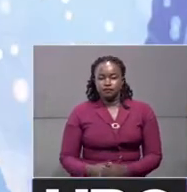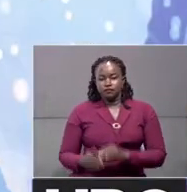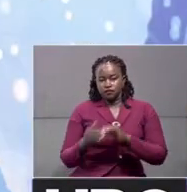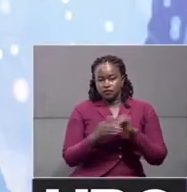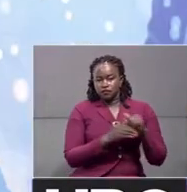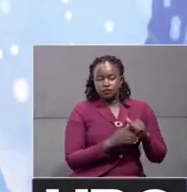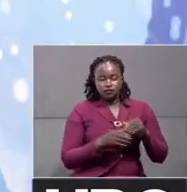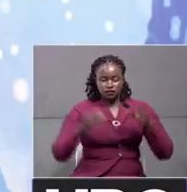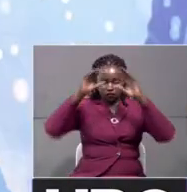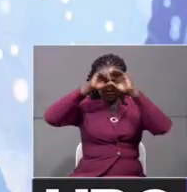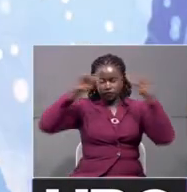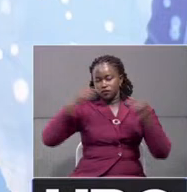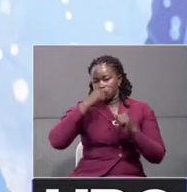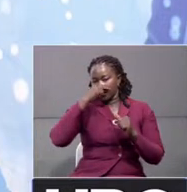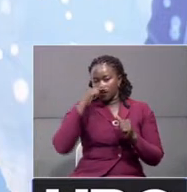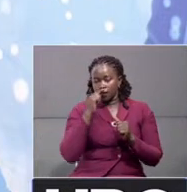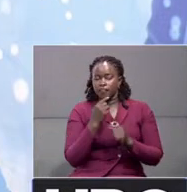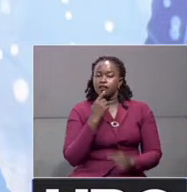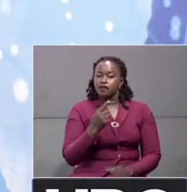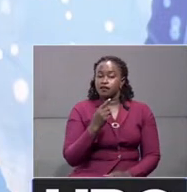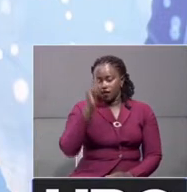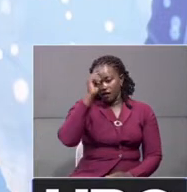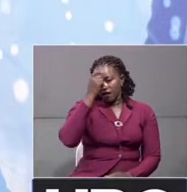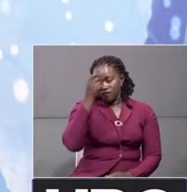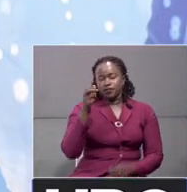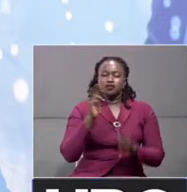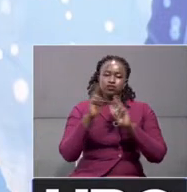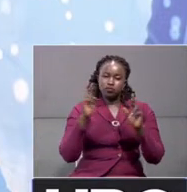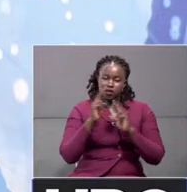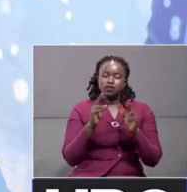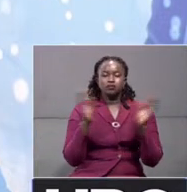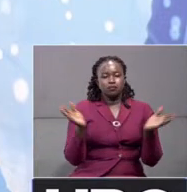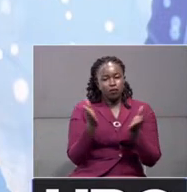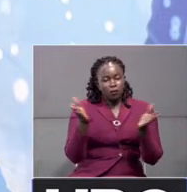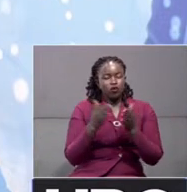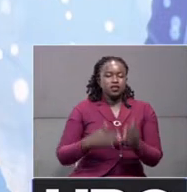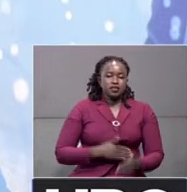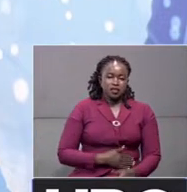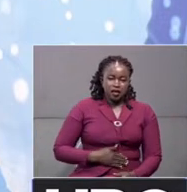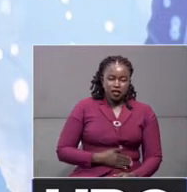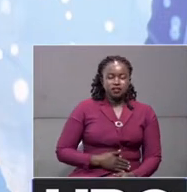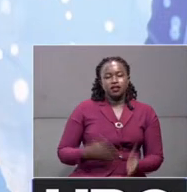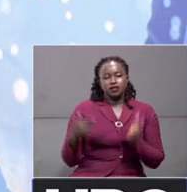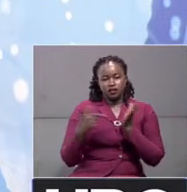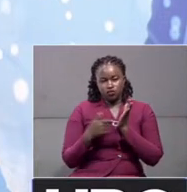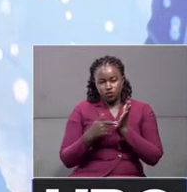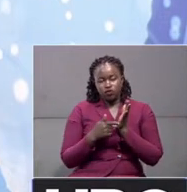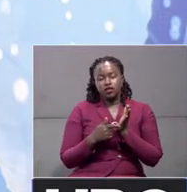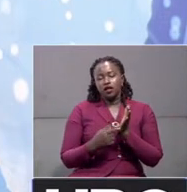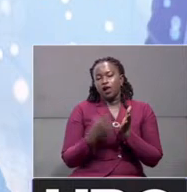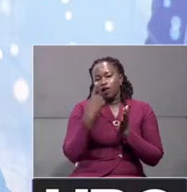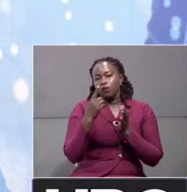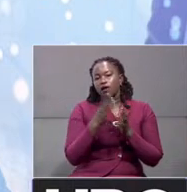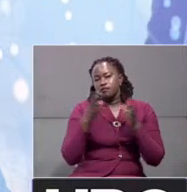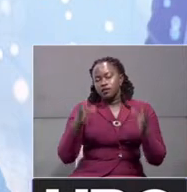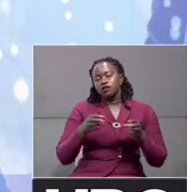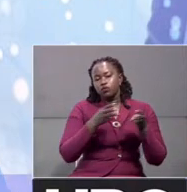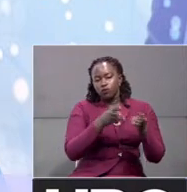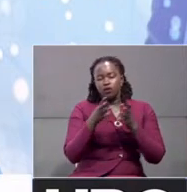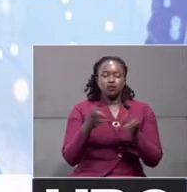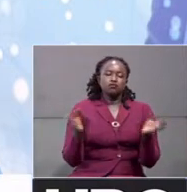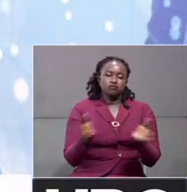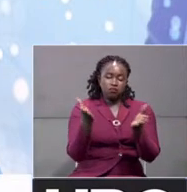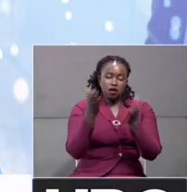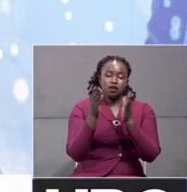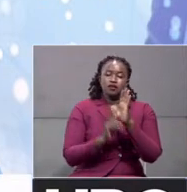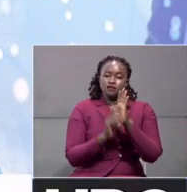President Yoweri Museveni has said that the government is committed to promoting science and technology as one major way to enhance